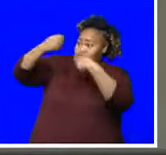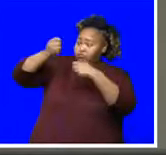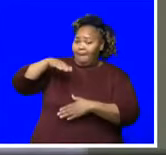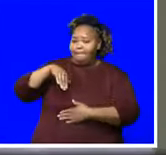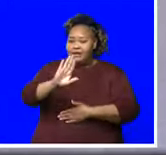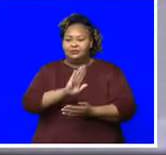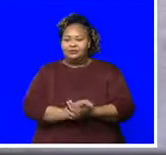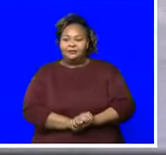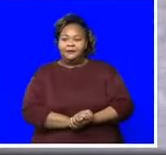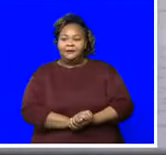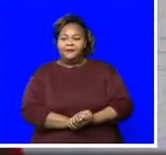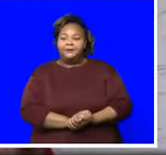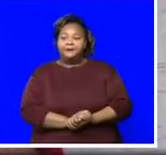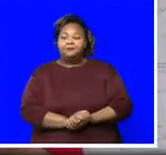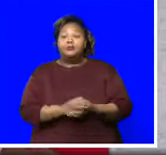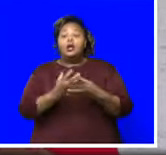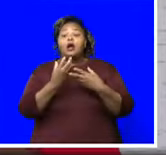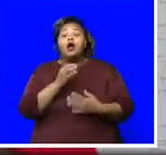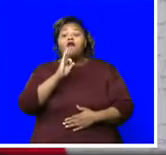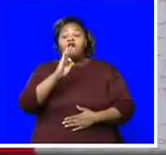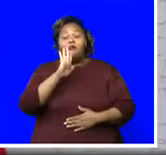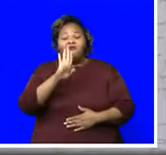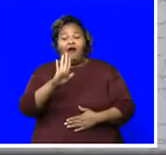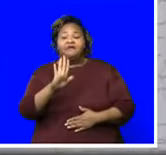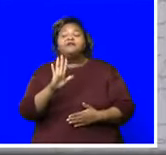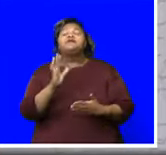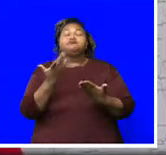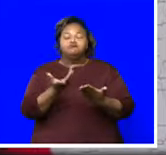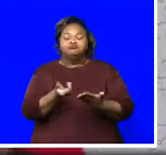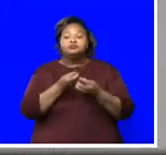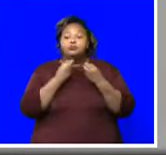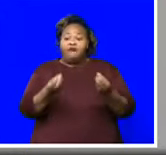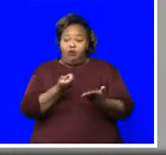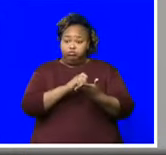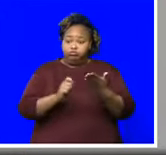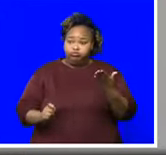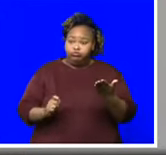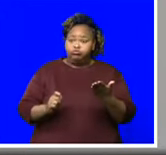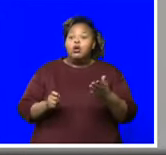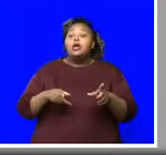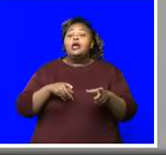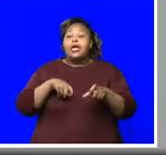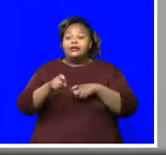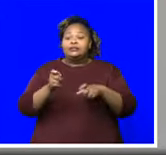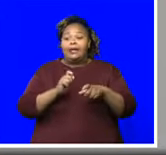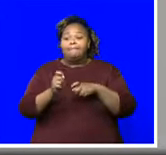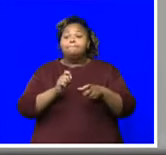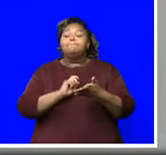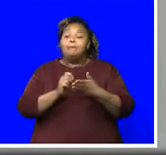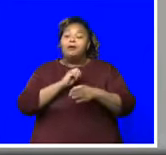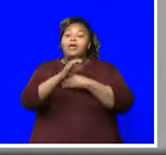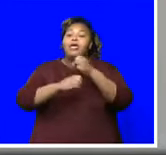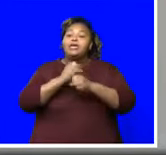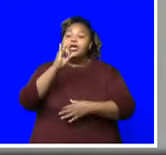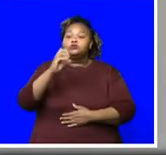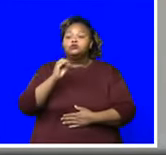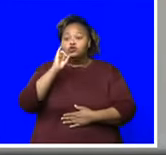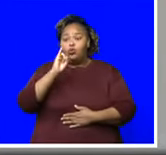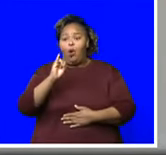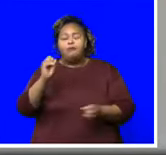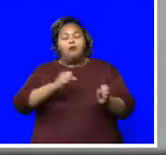Bafundzi belibangala ka form 5 lababhaleke lihlolo langaphandle ngeminyaka wa 2021 baphumelele kahle njengoba ke lizinga lekuphasa lime